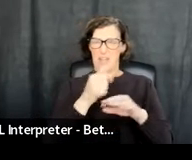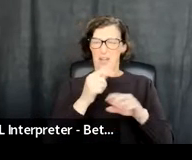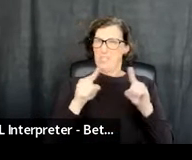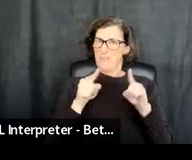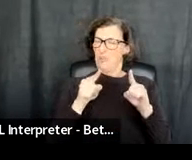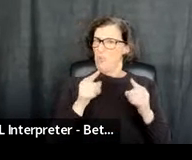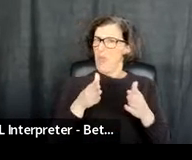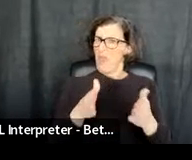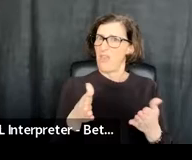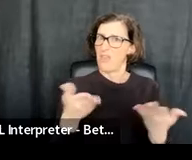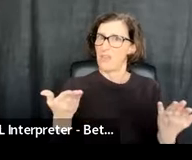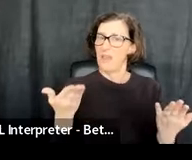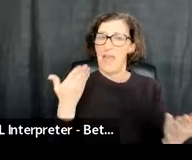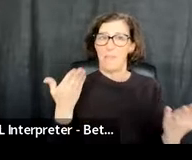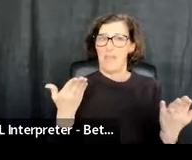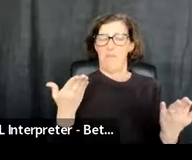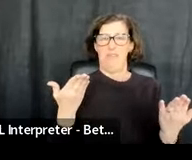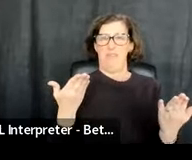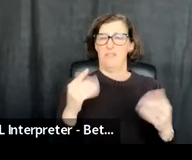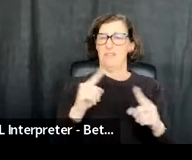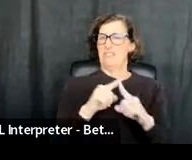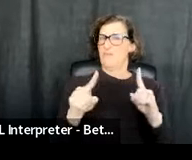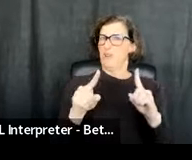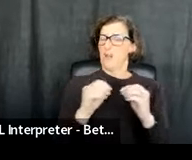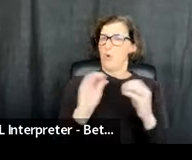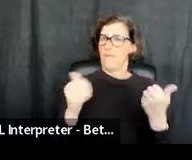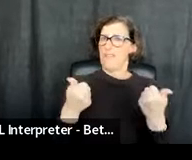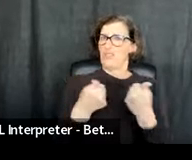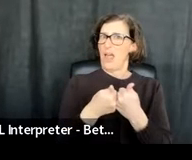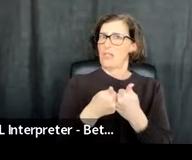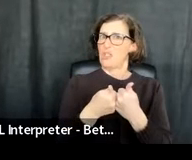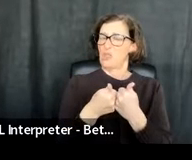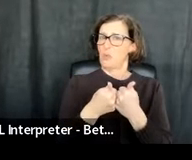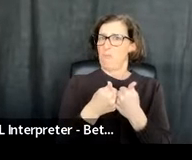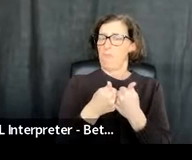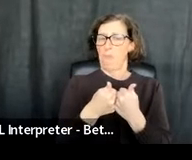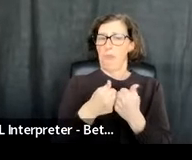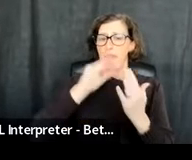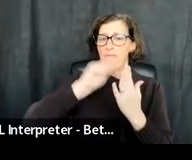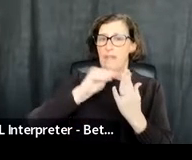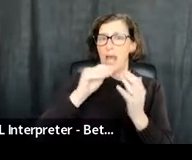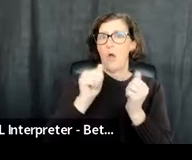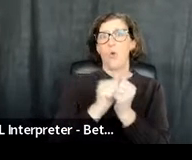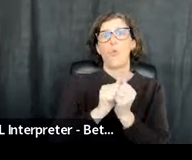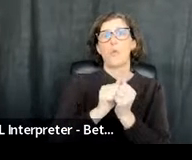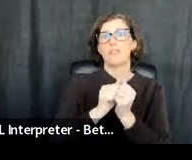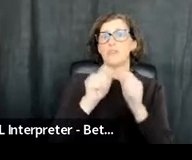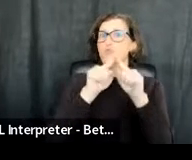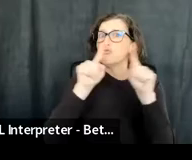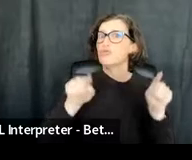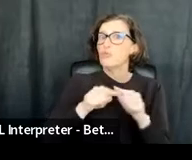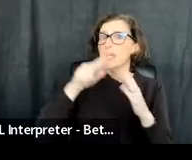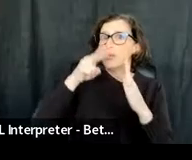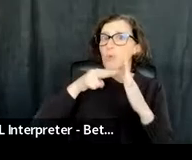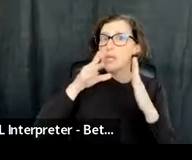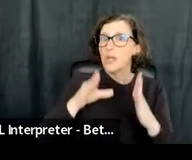maybe it's a little bit different, challenging to navigate, say with a screen reader or maybe with Dragon, or